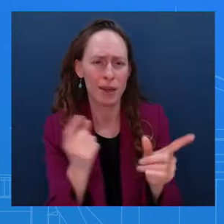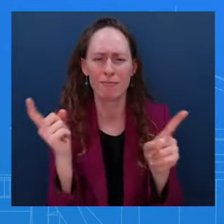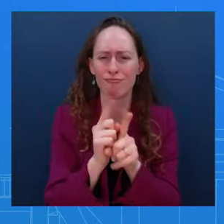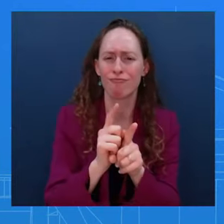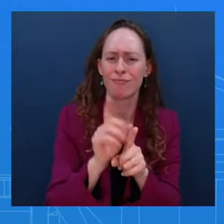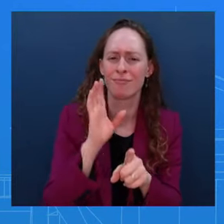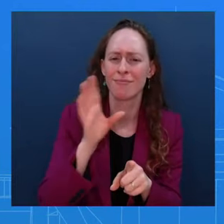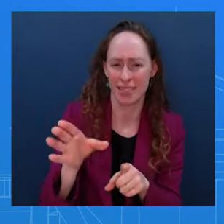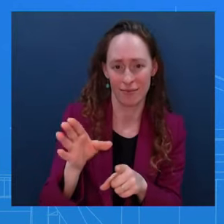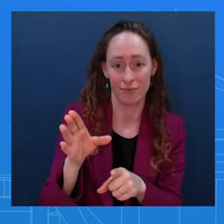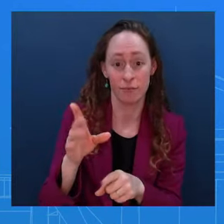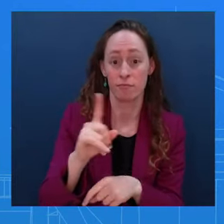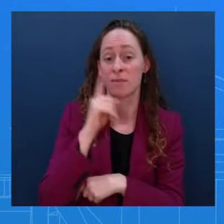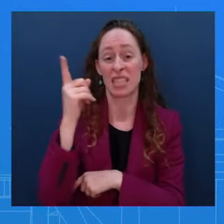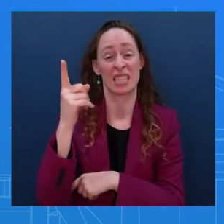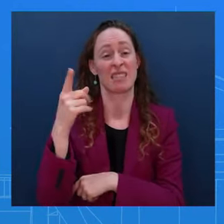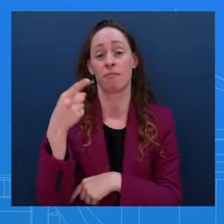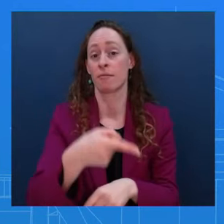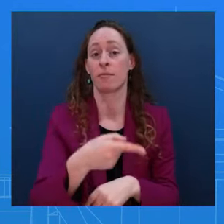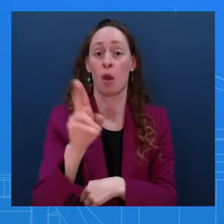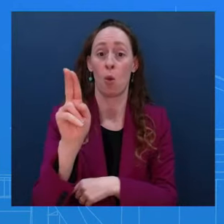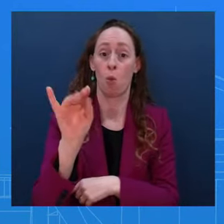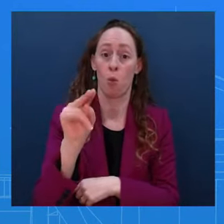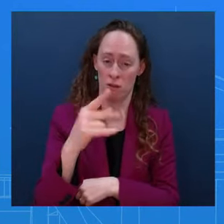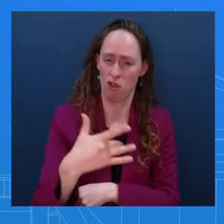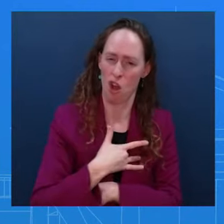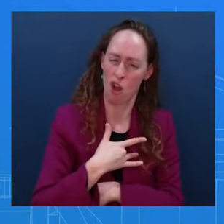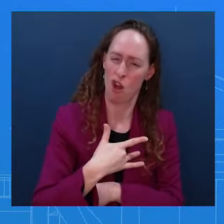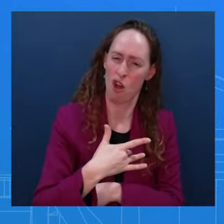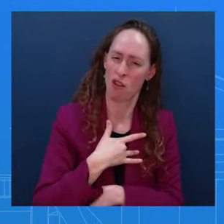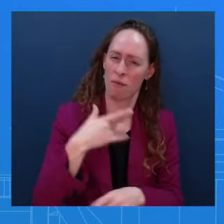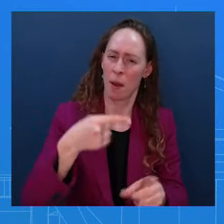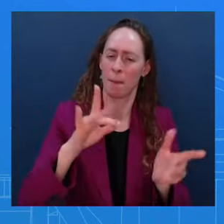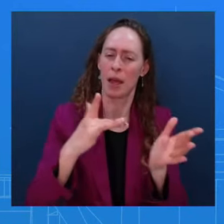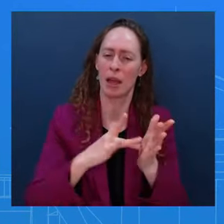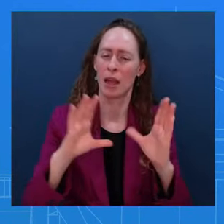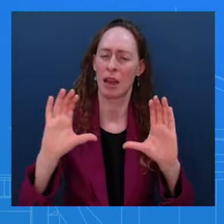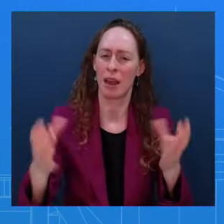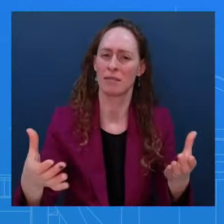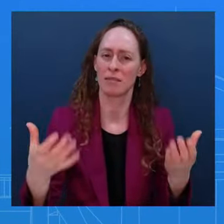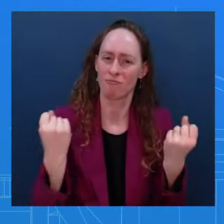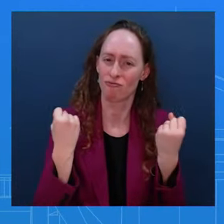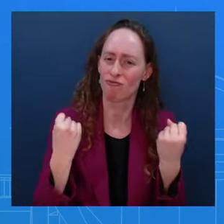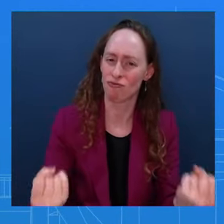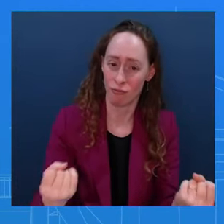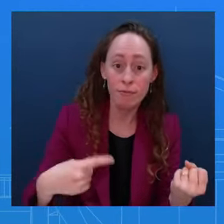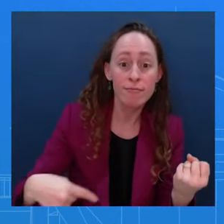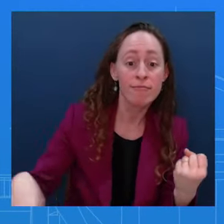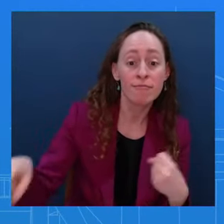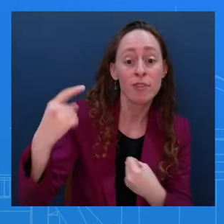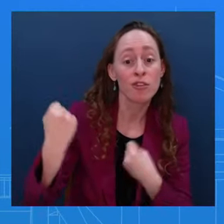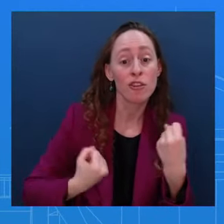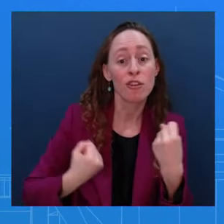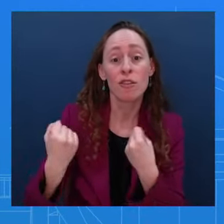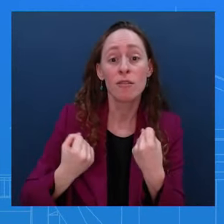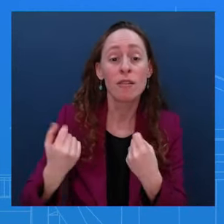and he believes that. And as it relates to manufacturing, he has proven through Chips and Science Act and